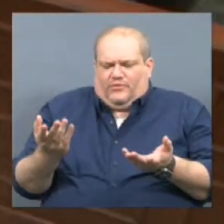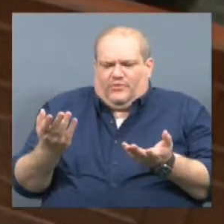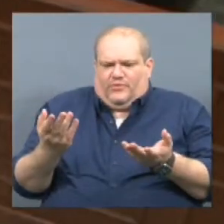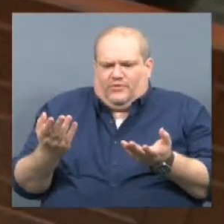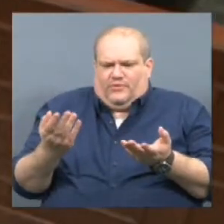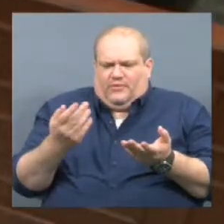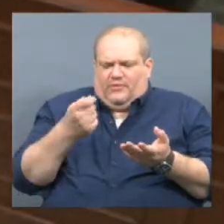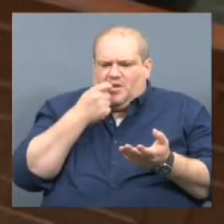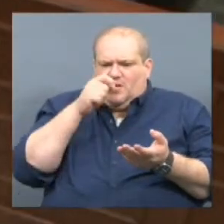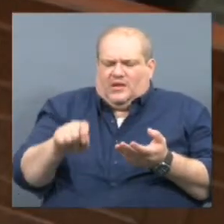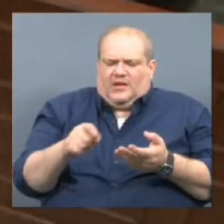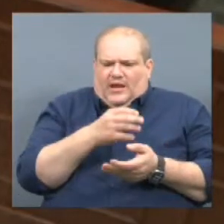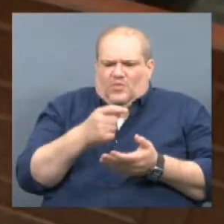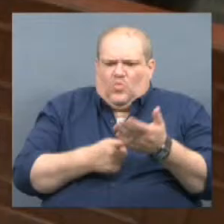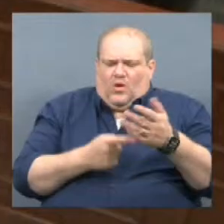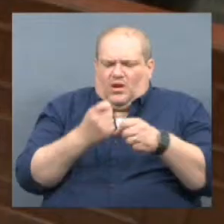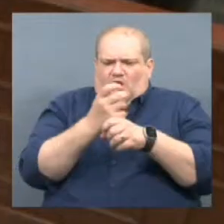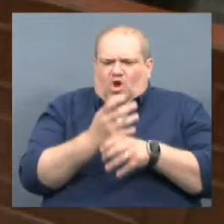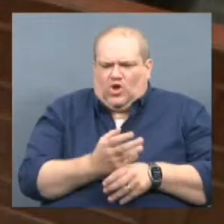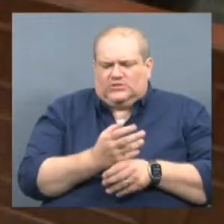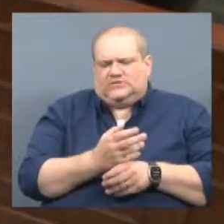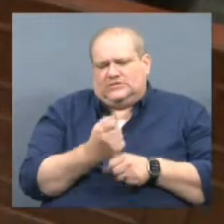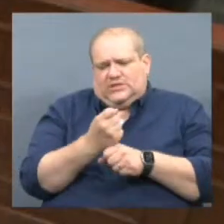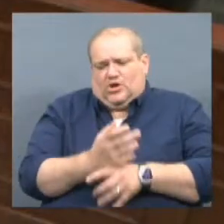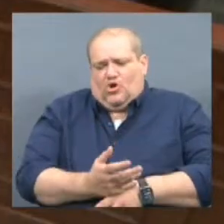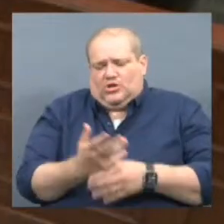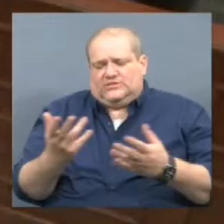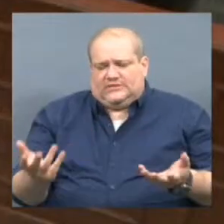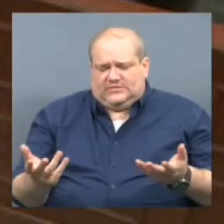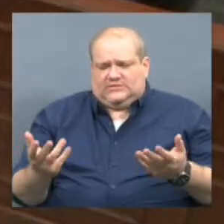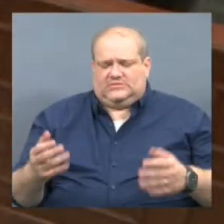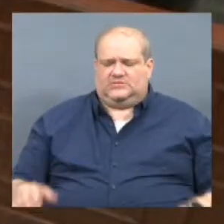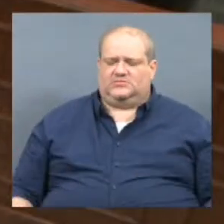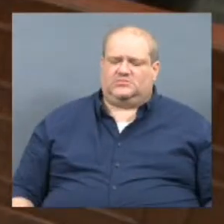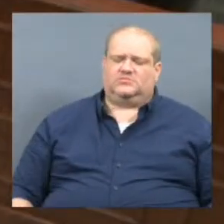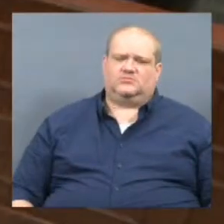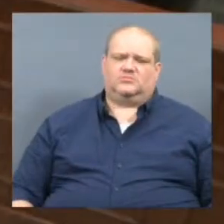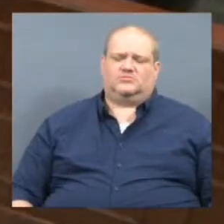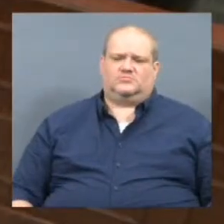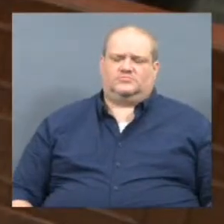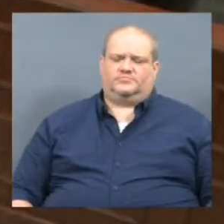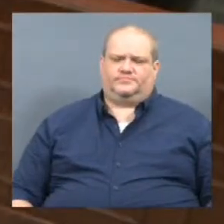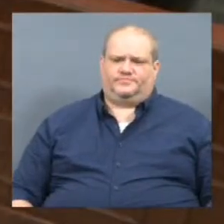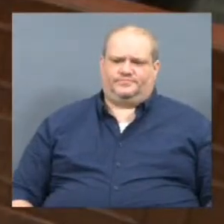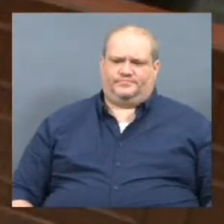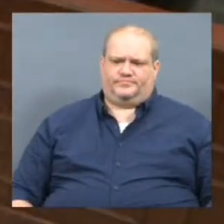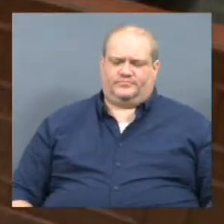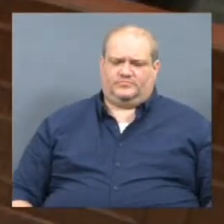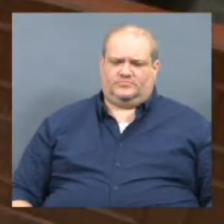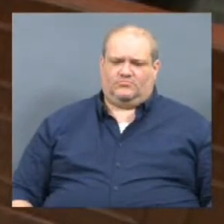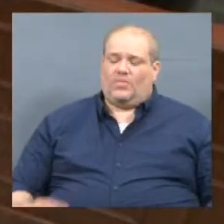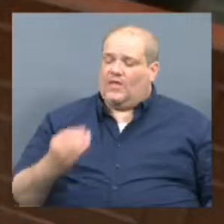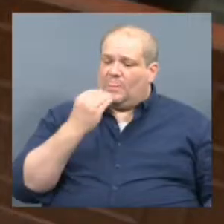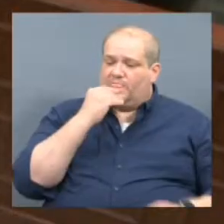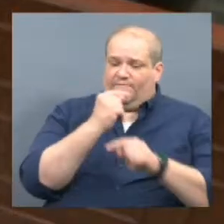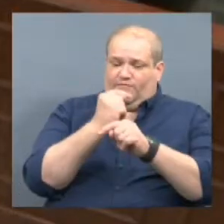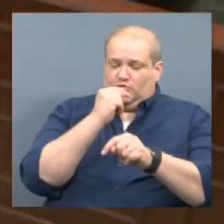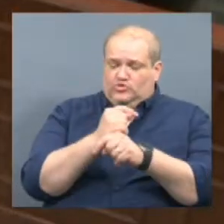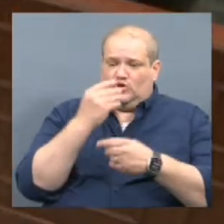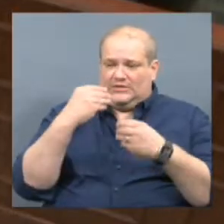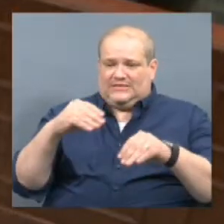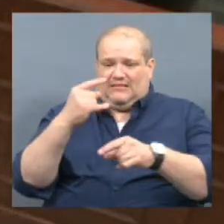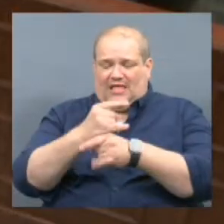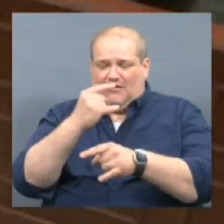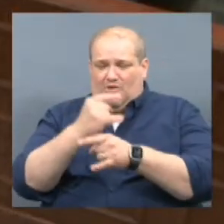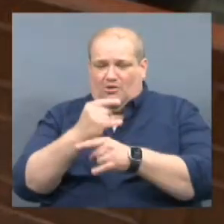Alcohol's alcohol, and what it causes, it causes. What are these food trucks going to sell alcohol? They